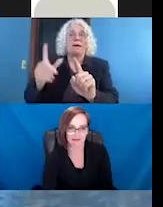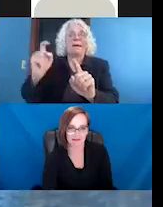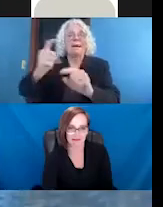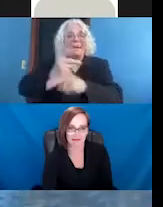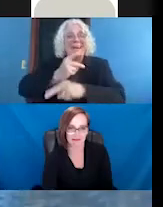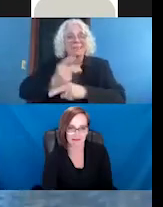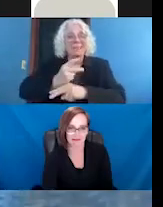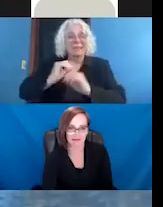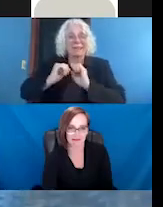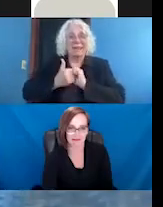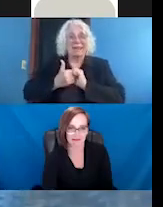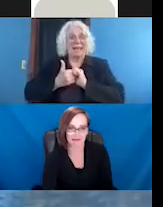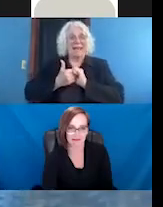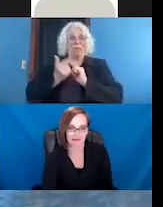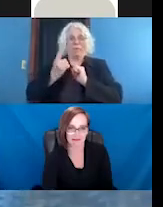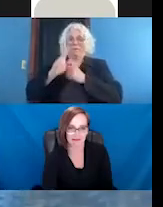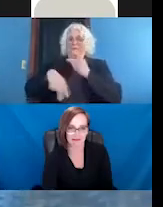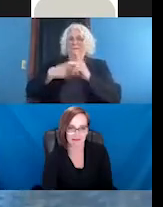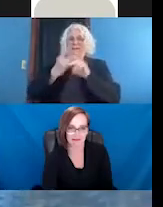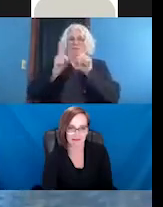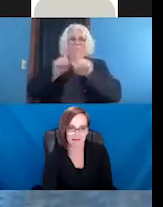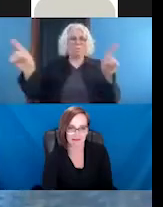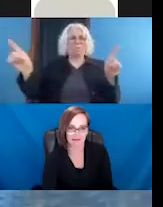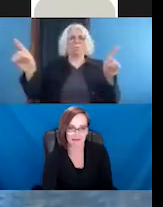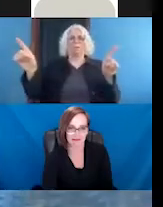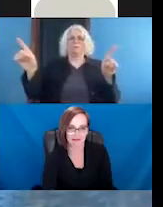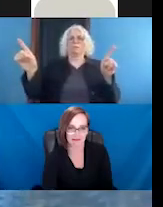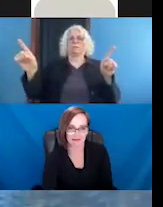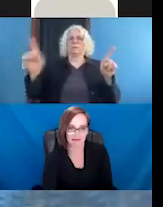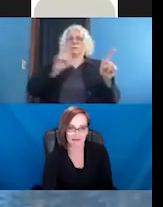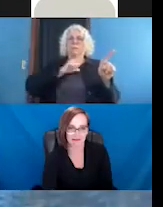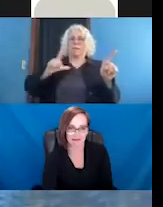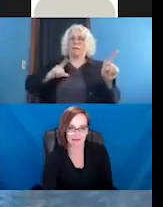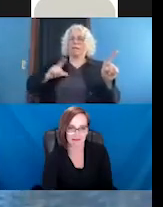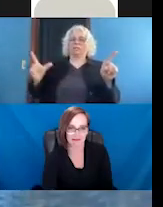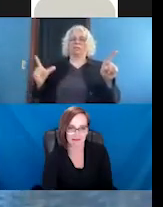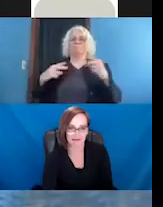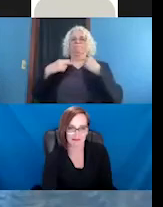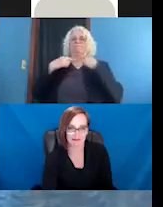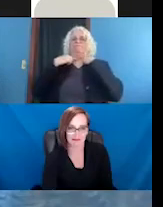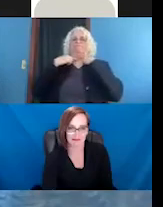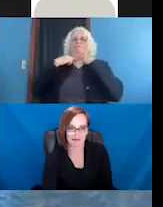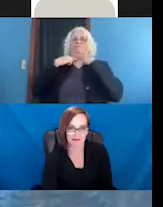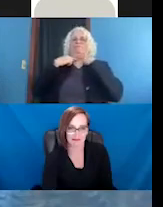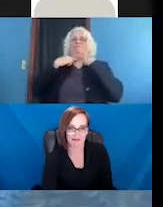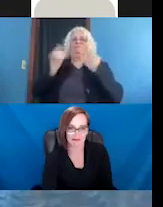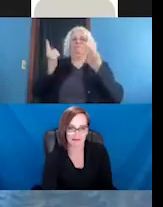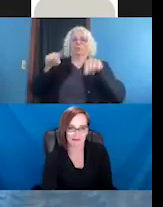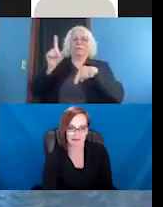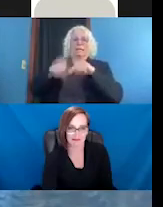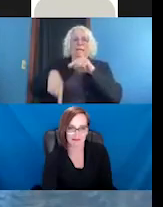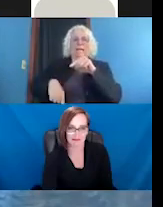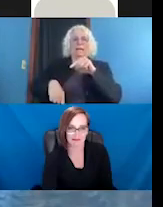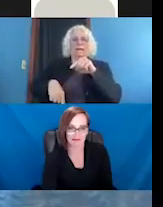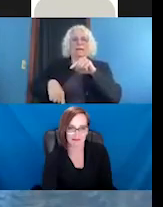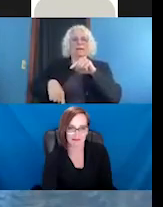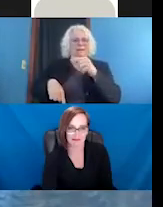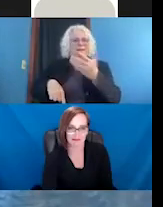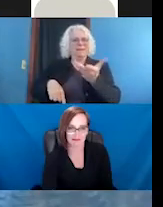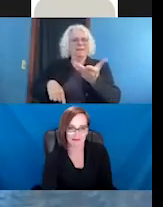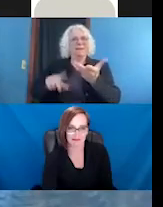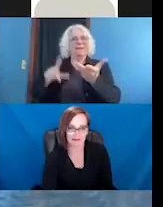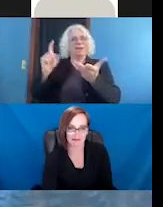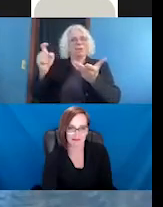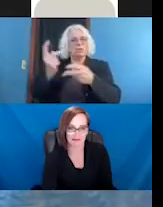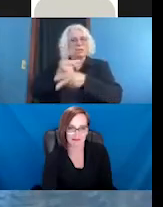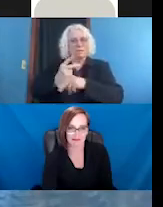address the polarization, the gridlock that exists, and some of the challenges we have with just getting basic things